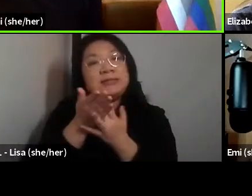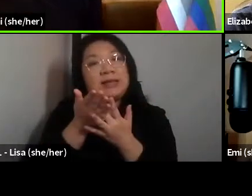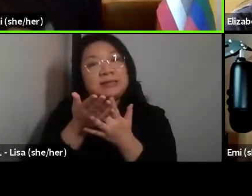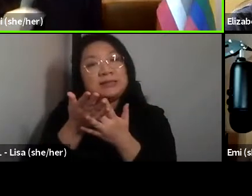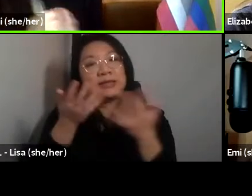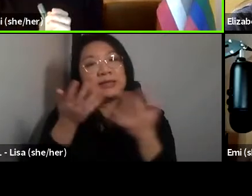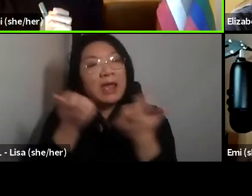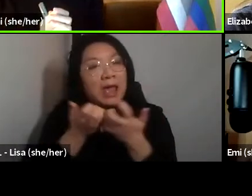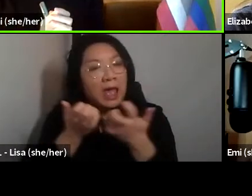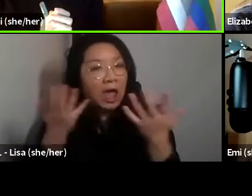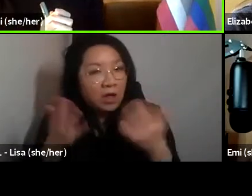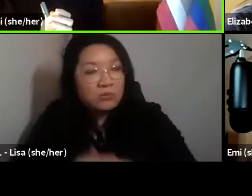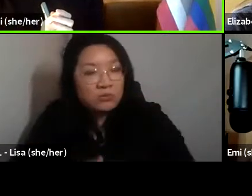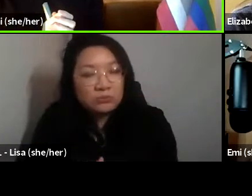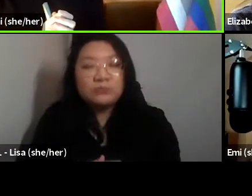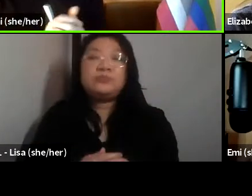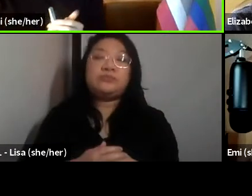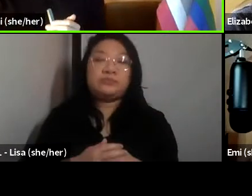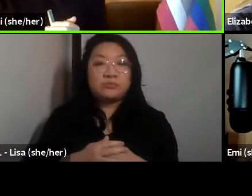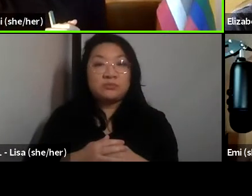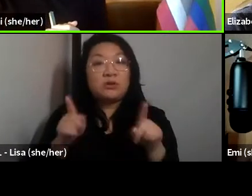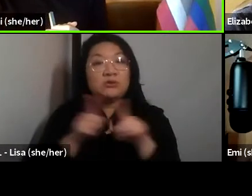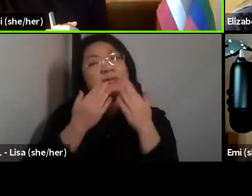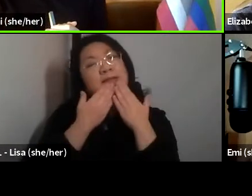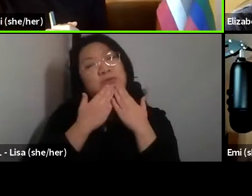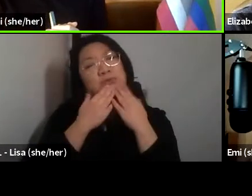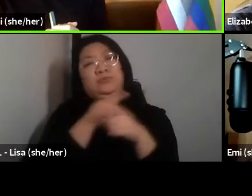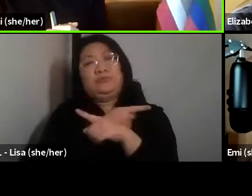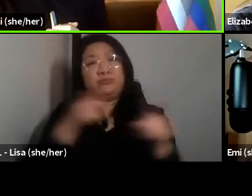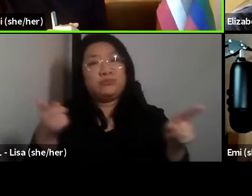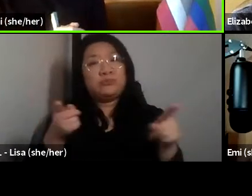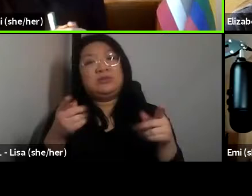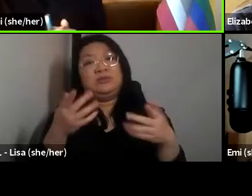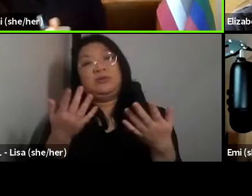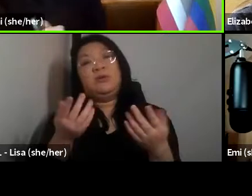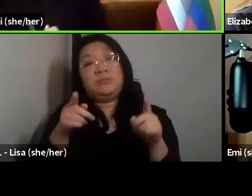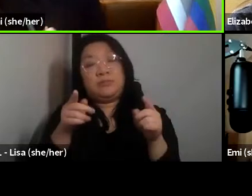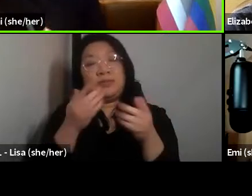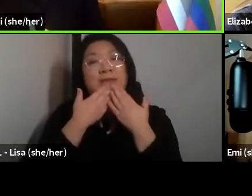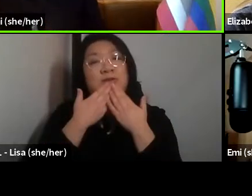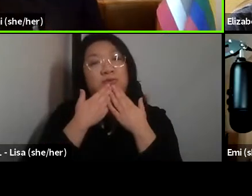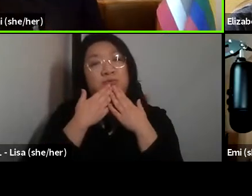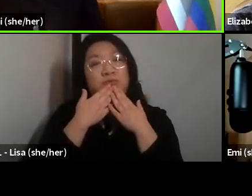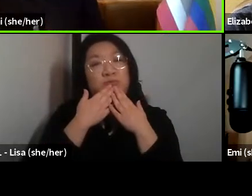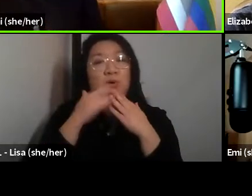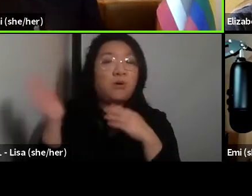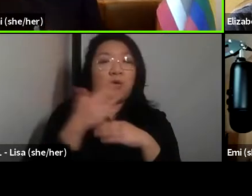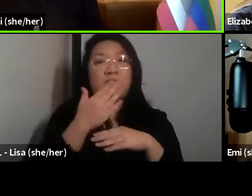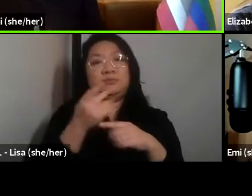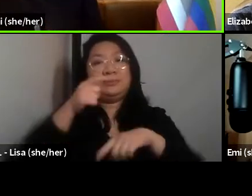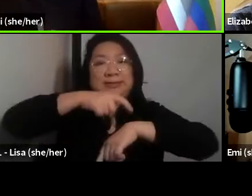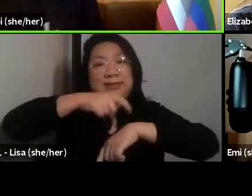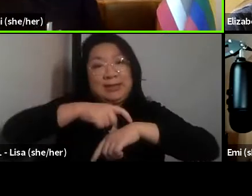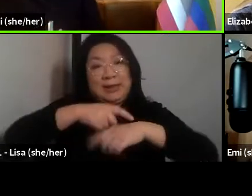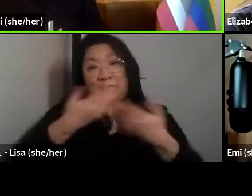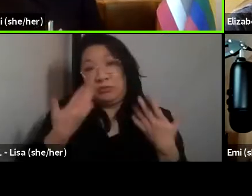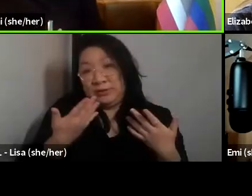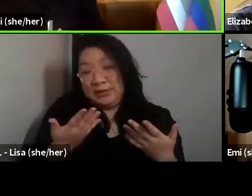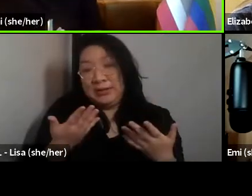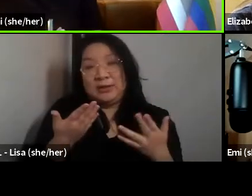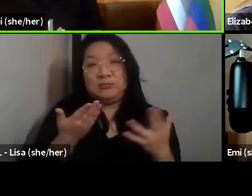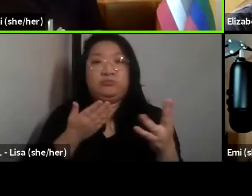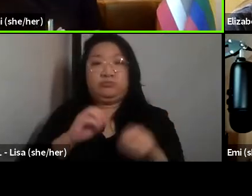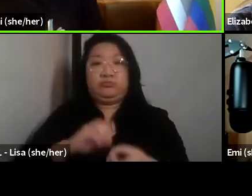there. And we thank them very much for their time this evening in making sure that this is as an accessible event as